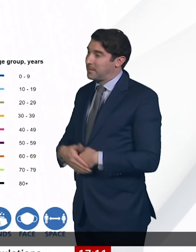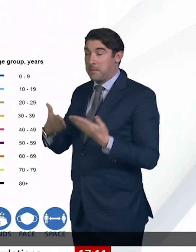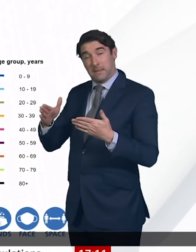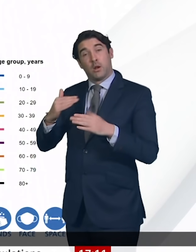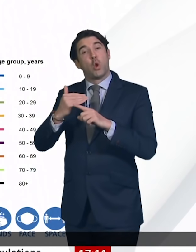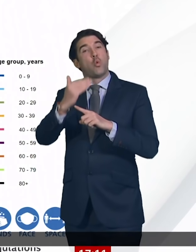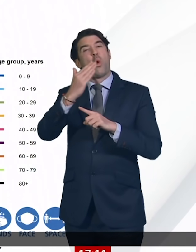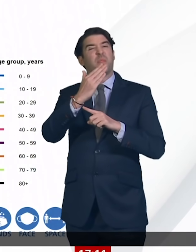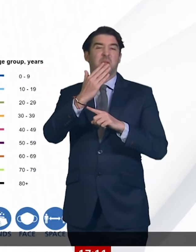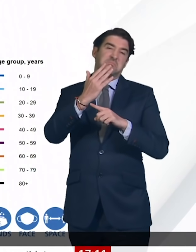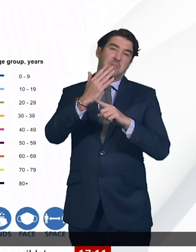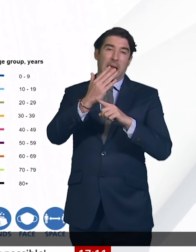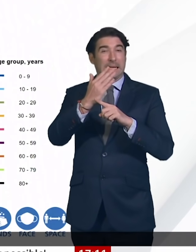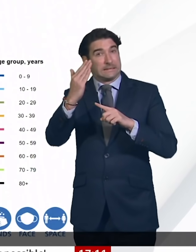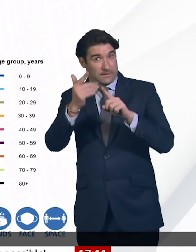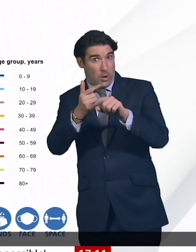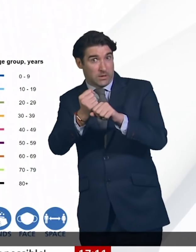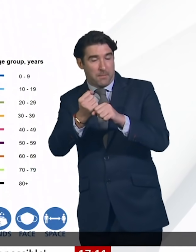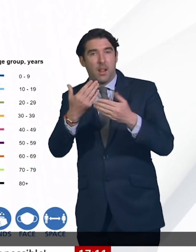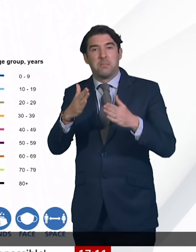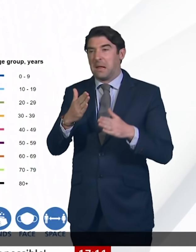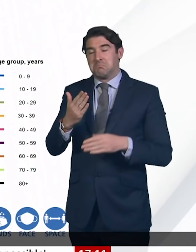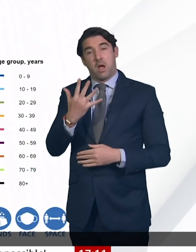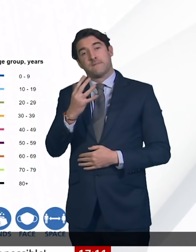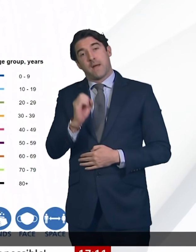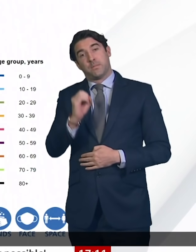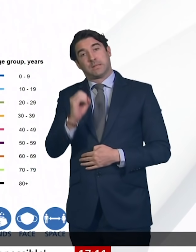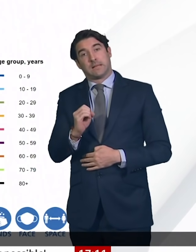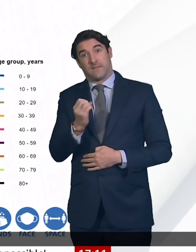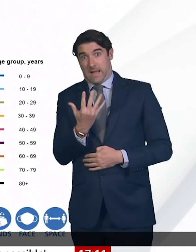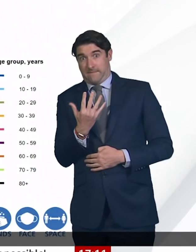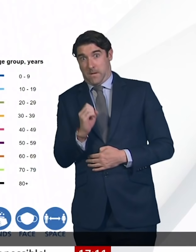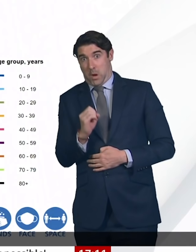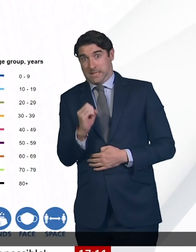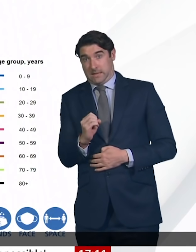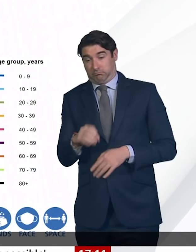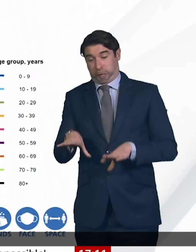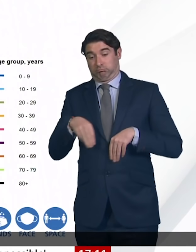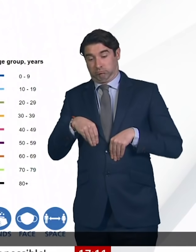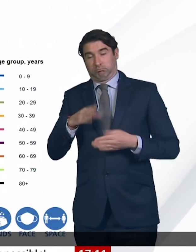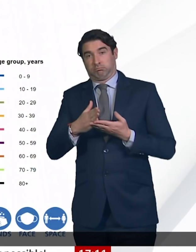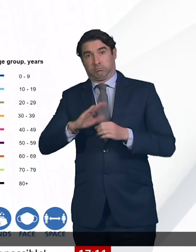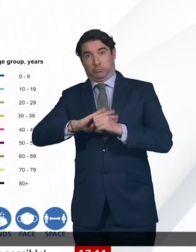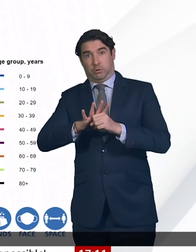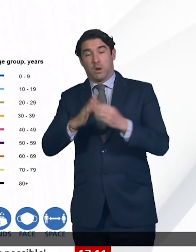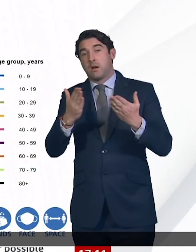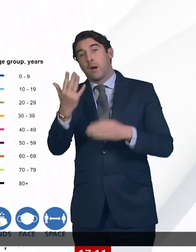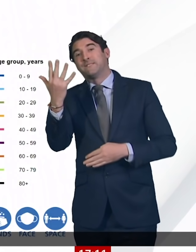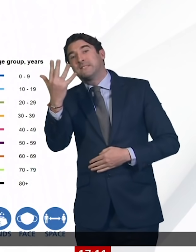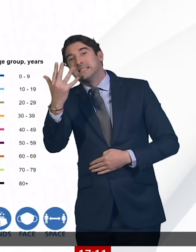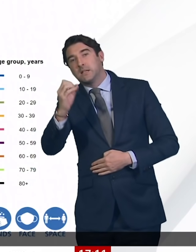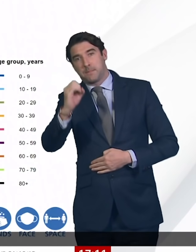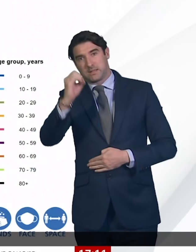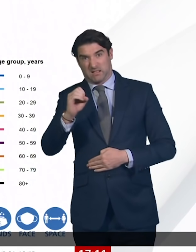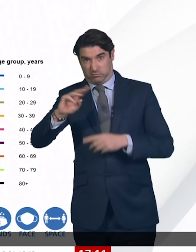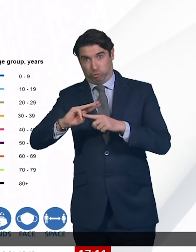for some age groups, over 15% of tests are now positive. This implies there is a very significant increase